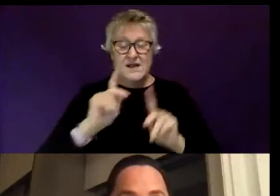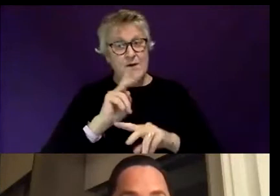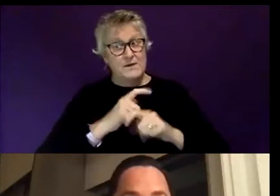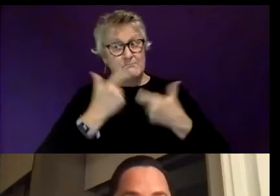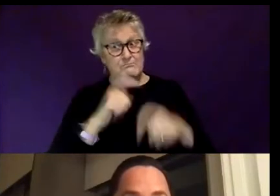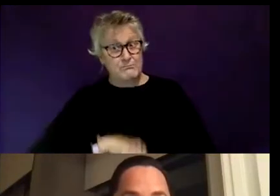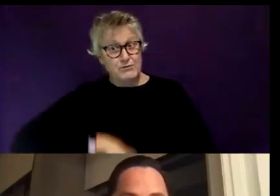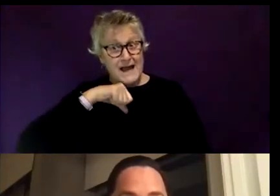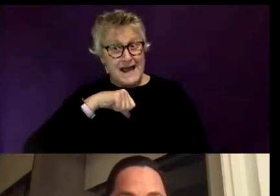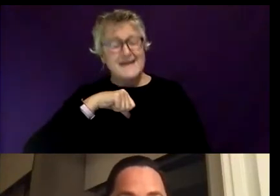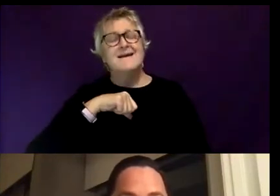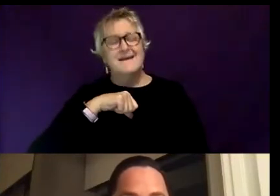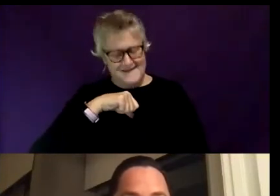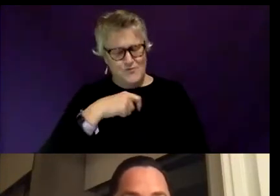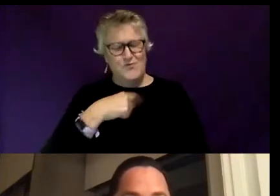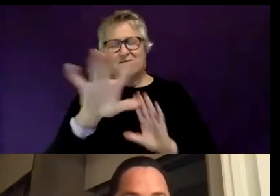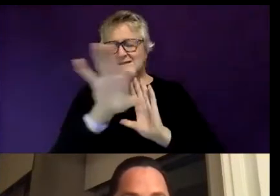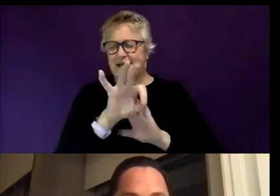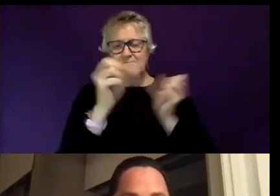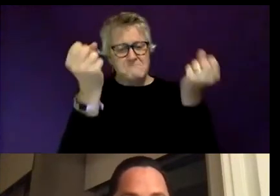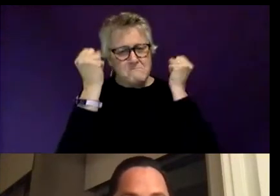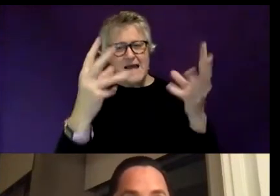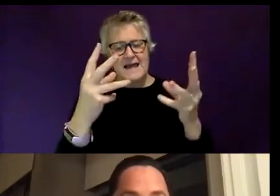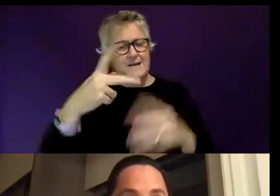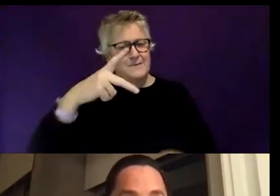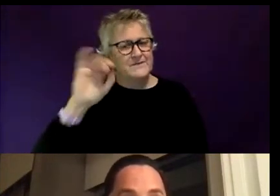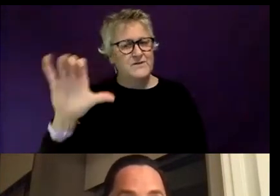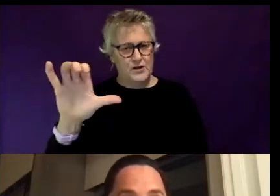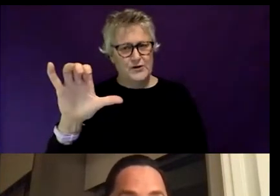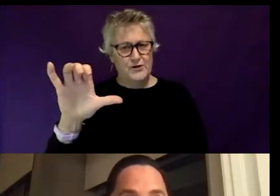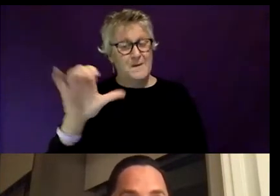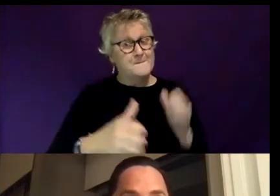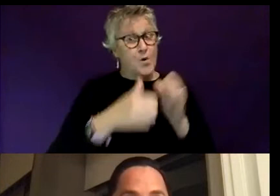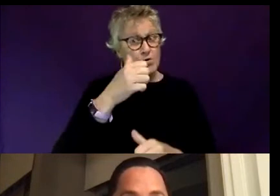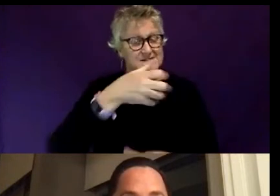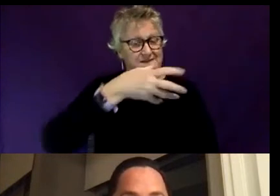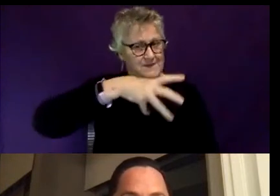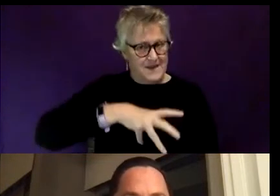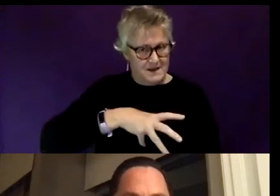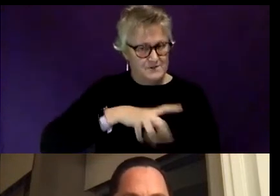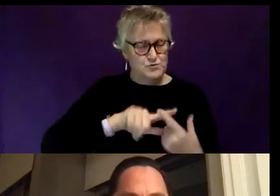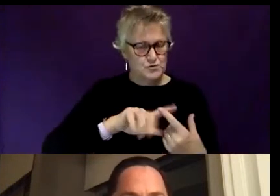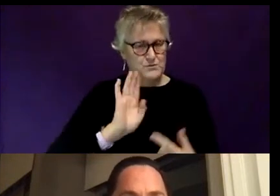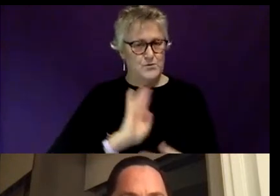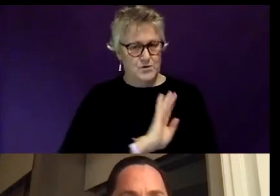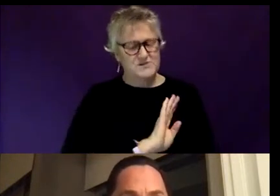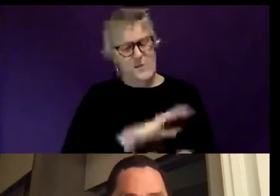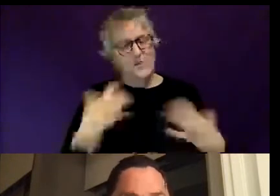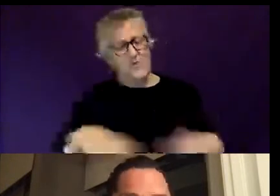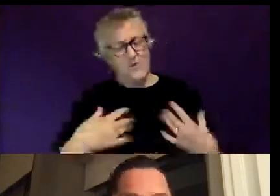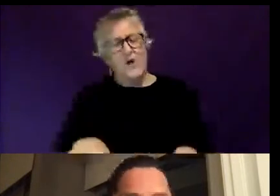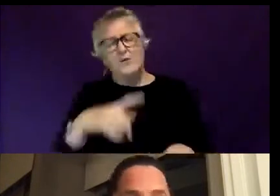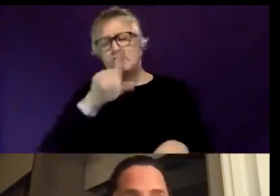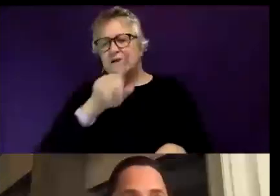supermajority of people of color to my appointments, and a majority of females to the boards and commission appointments. So, we need to look out for